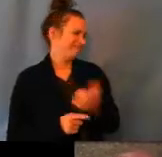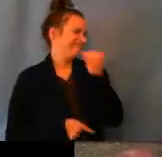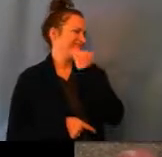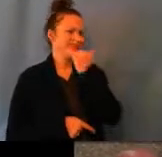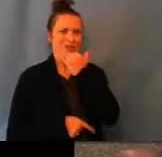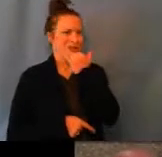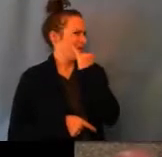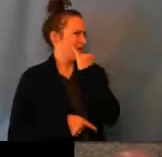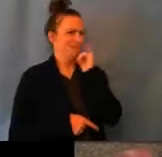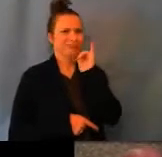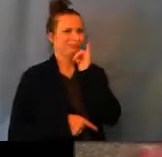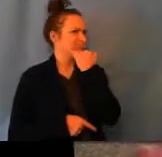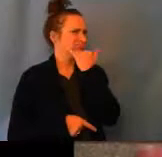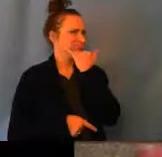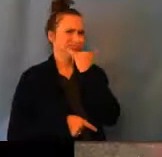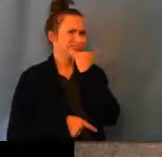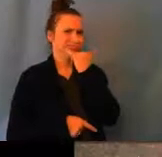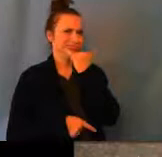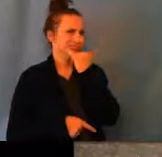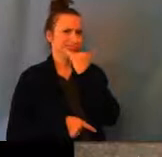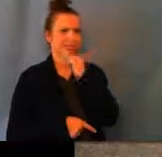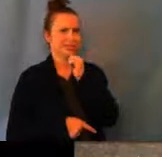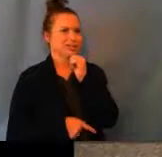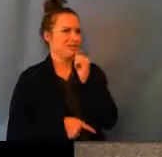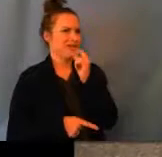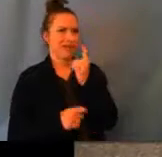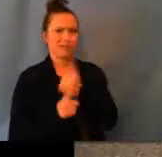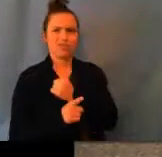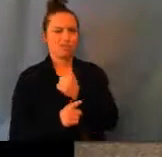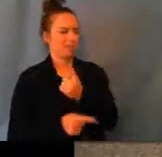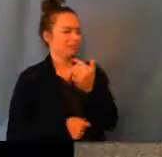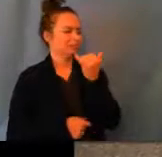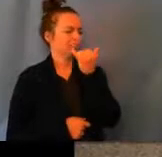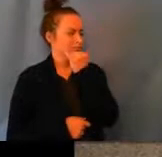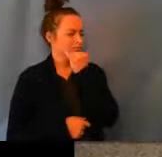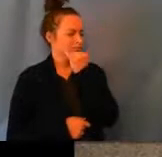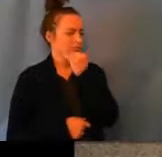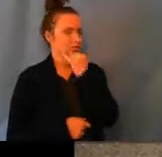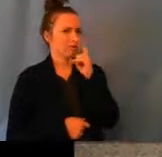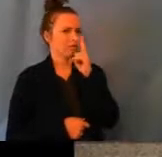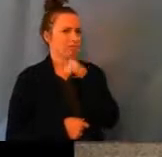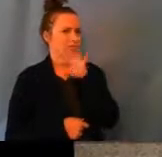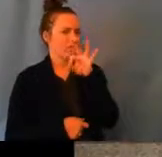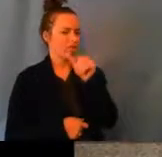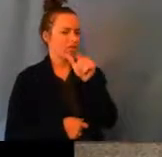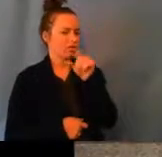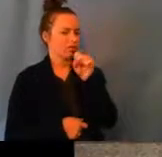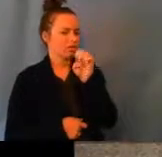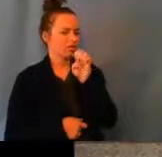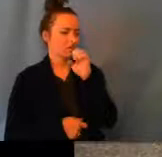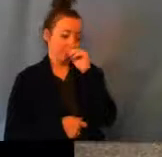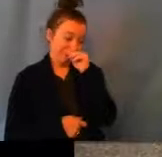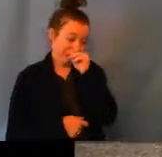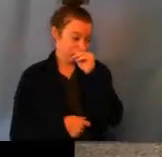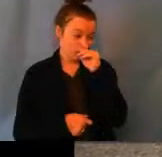No. The answer should be 6, and since I had to fix it, we know that it is false. All right.